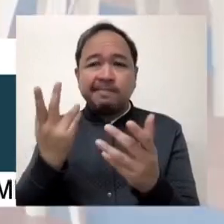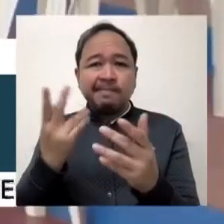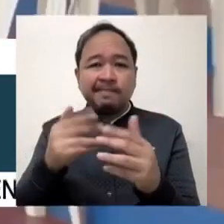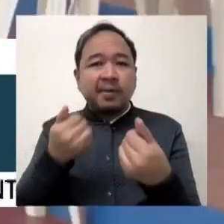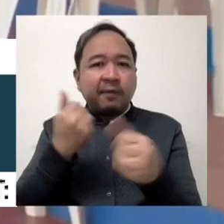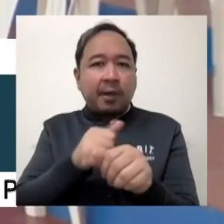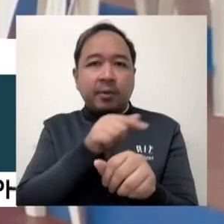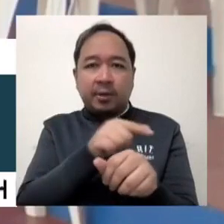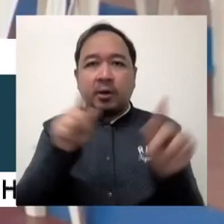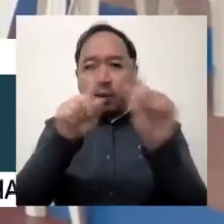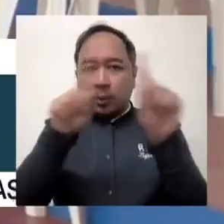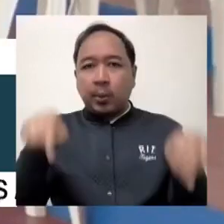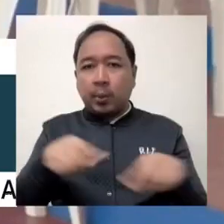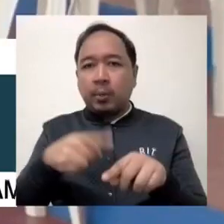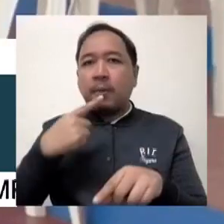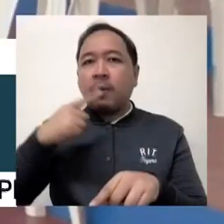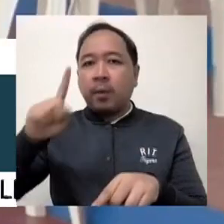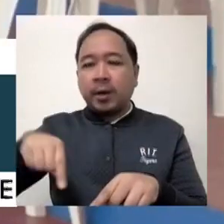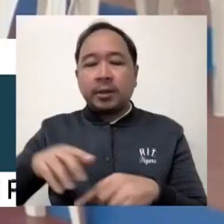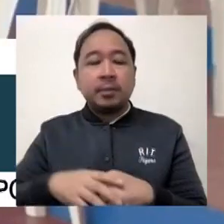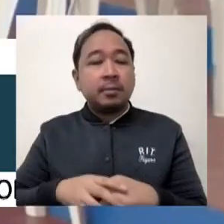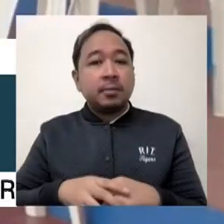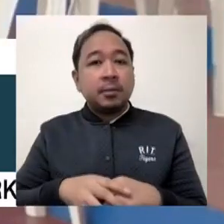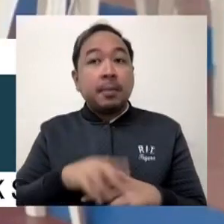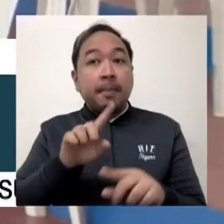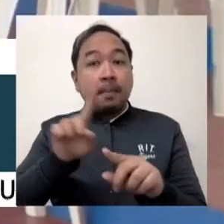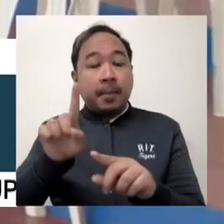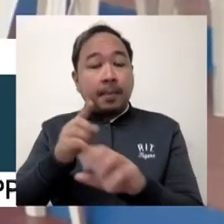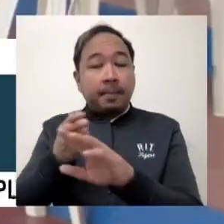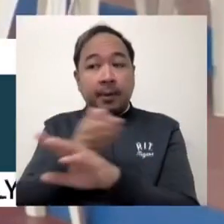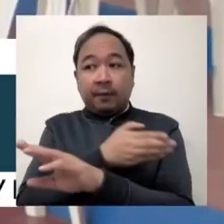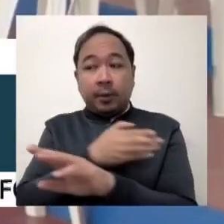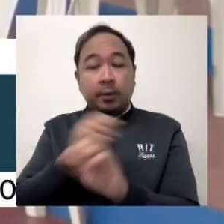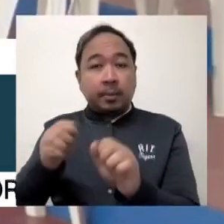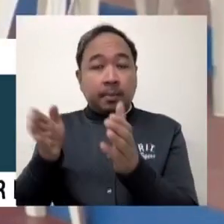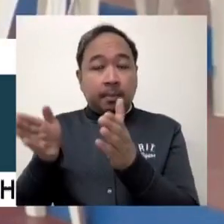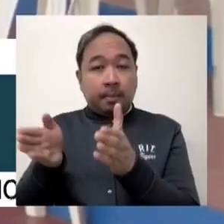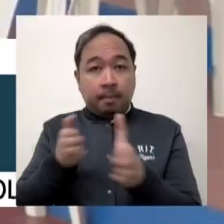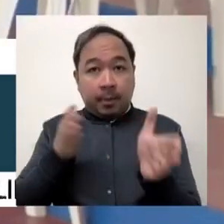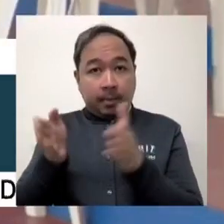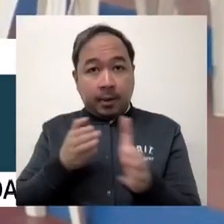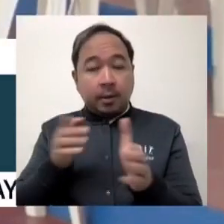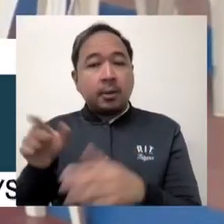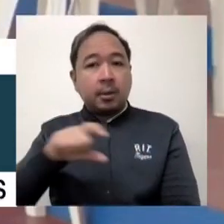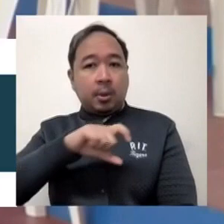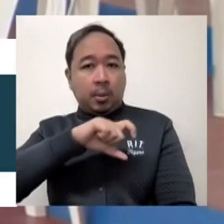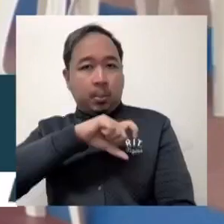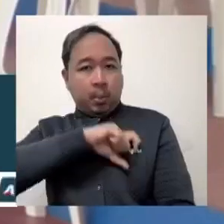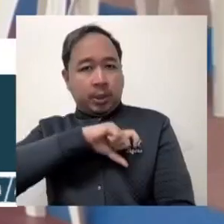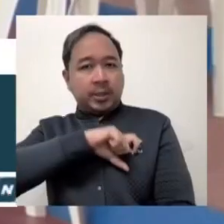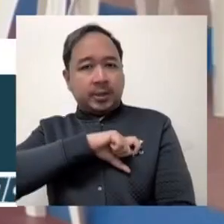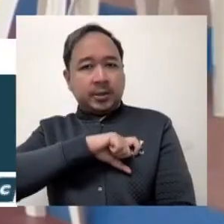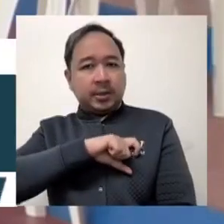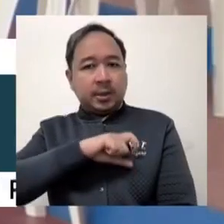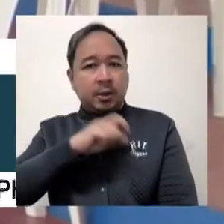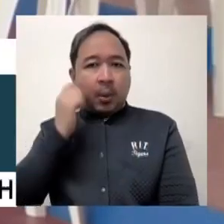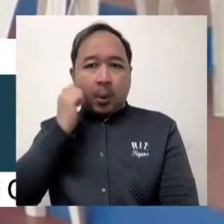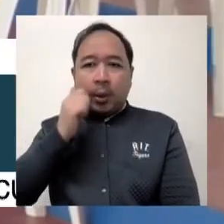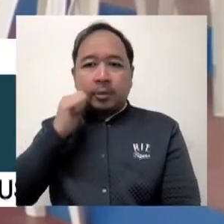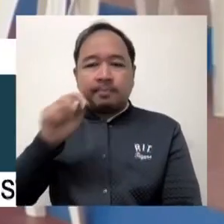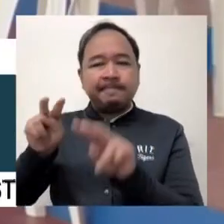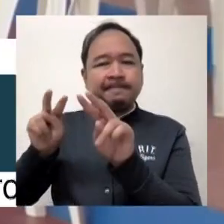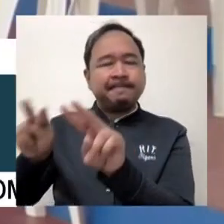ito. Well, in preparation for that, yun nga sinasabi natin, the police are always on their toes, yung investigation, investigators